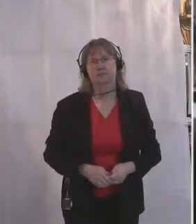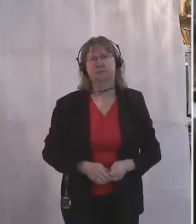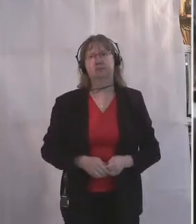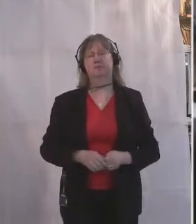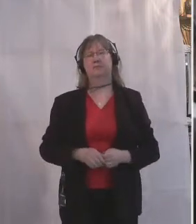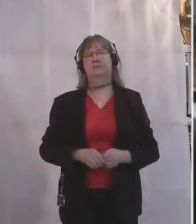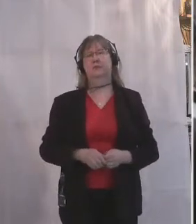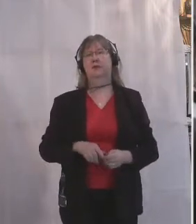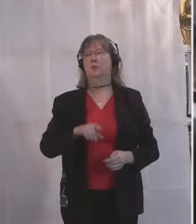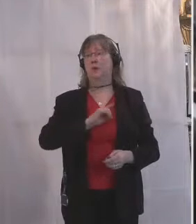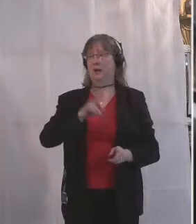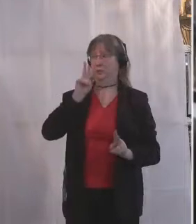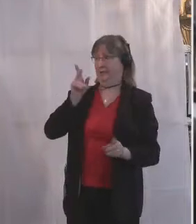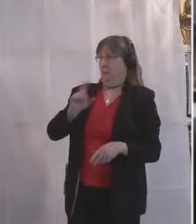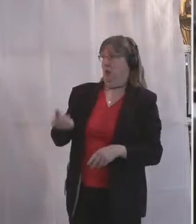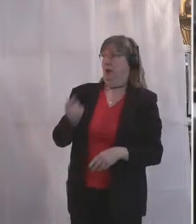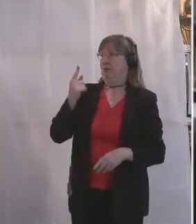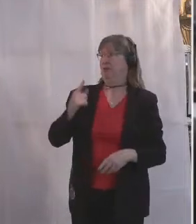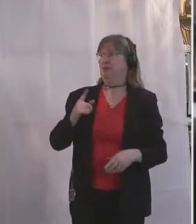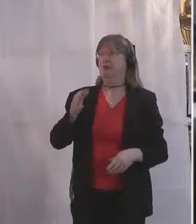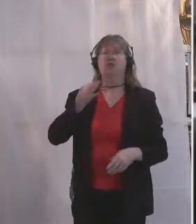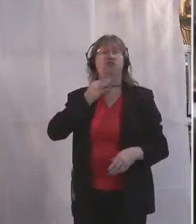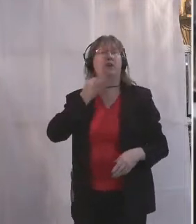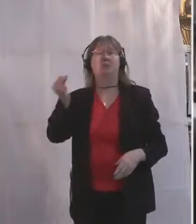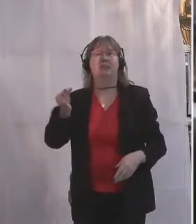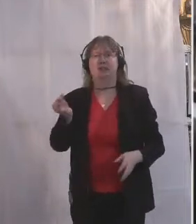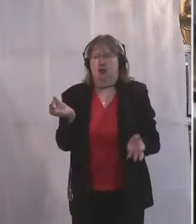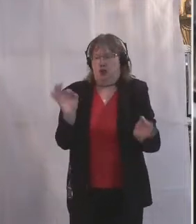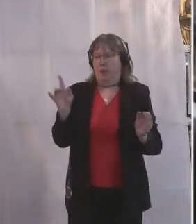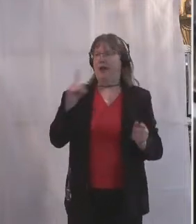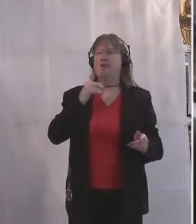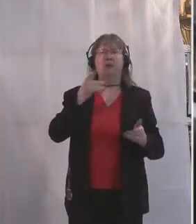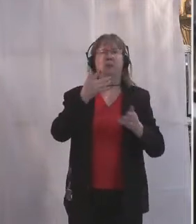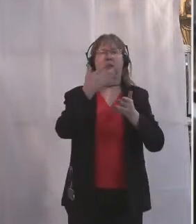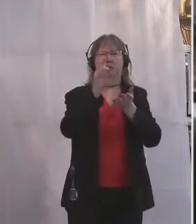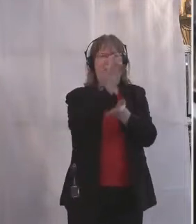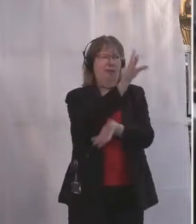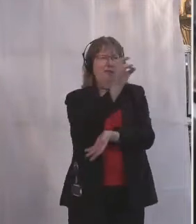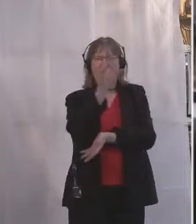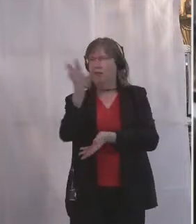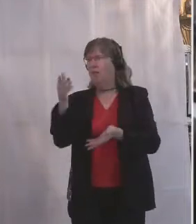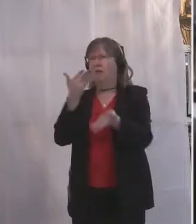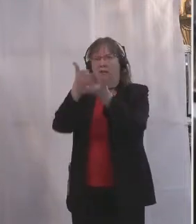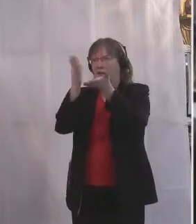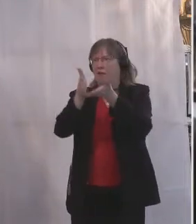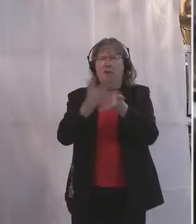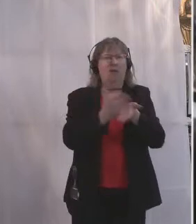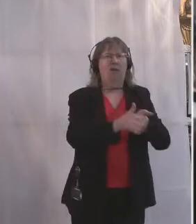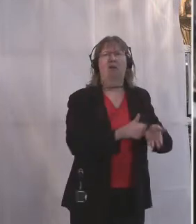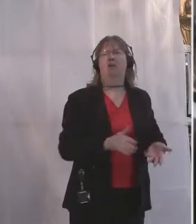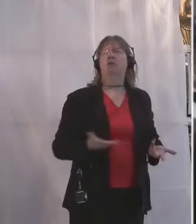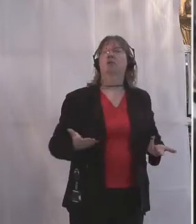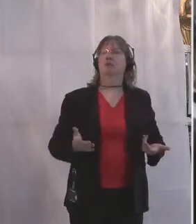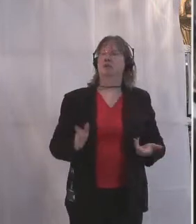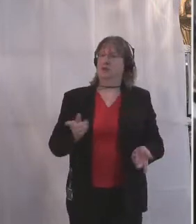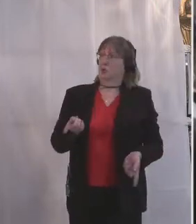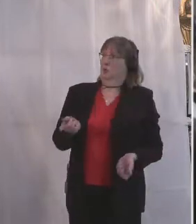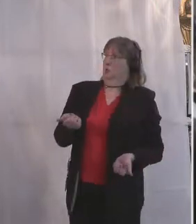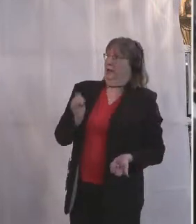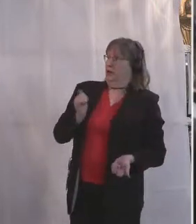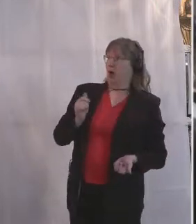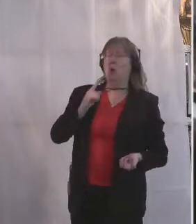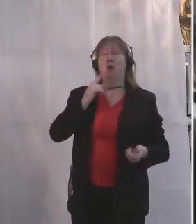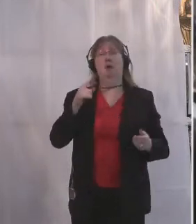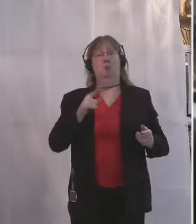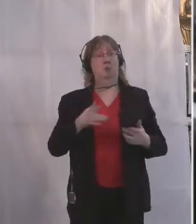insight isn't represented. We've seen what happens when those people are excluded from the process. So I think we know what works, and events